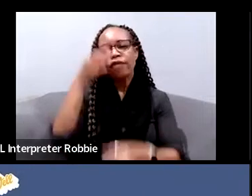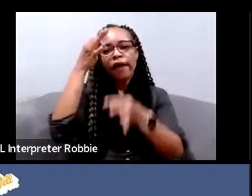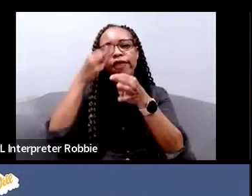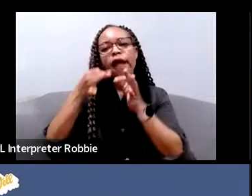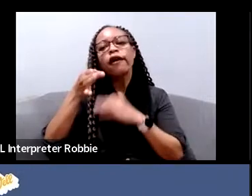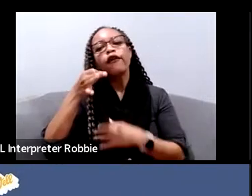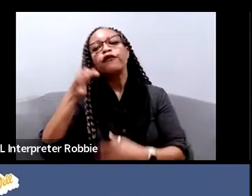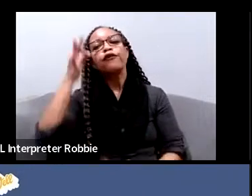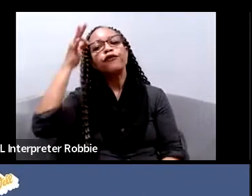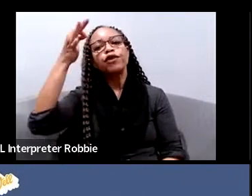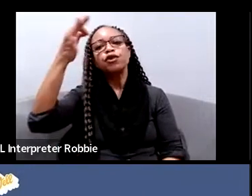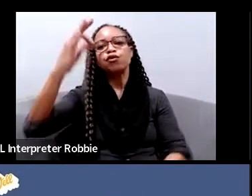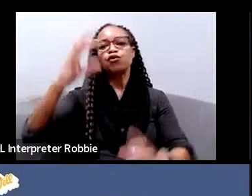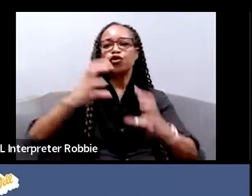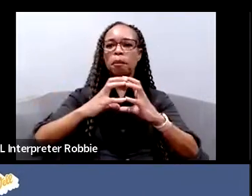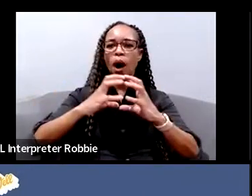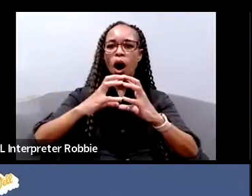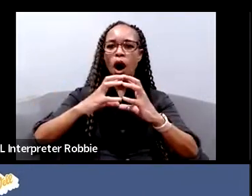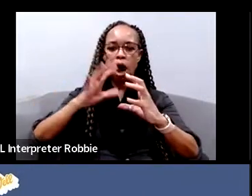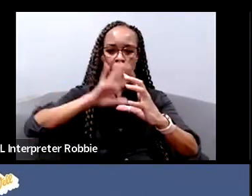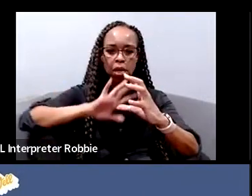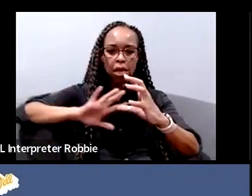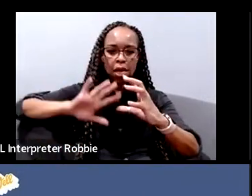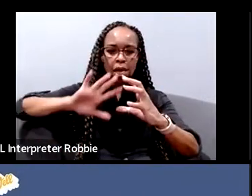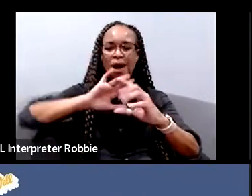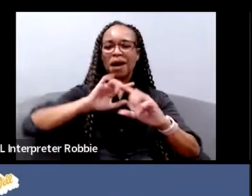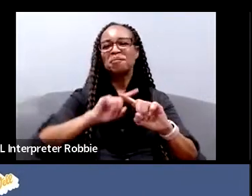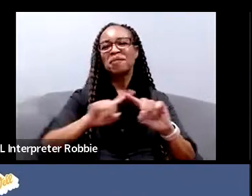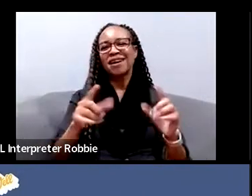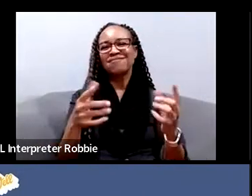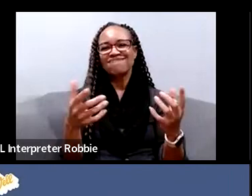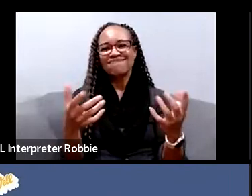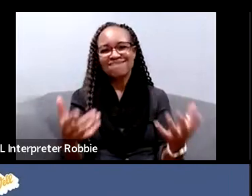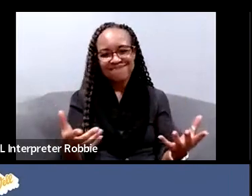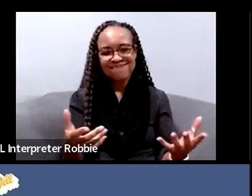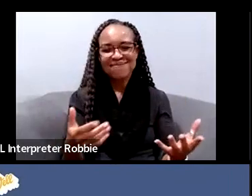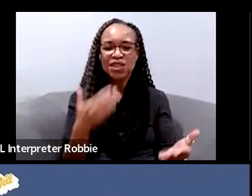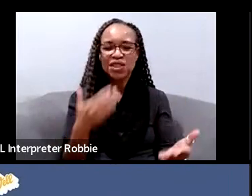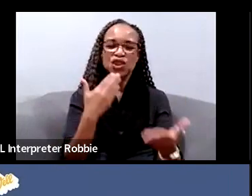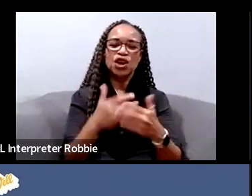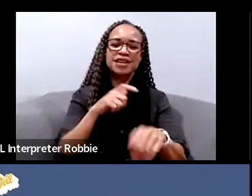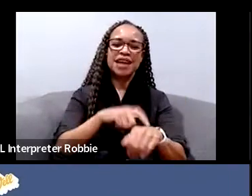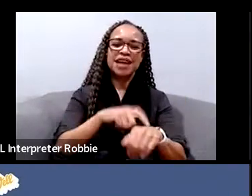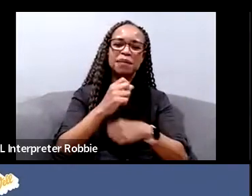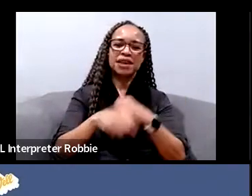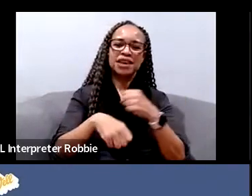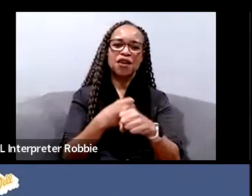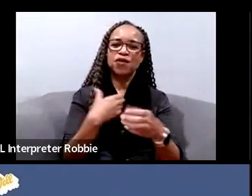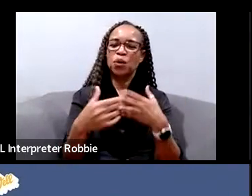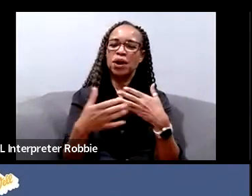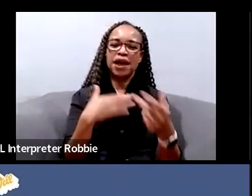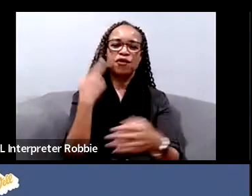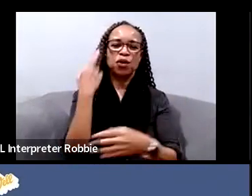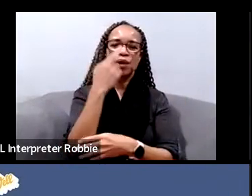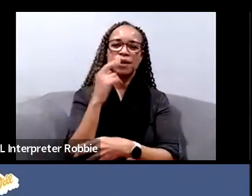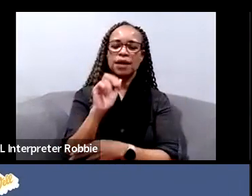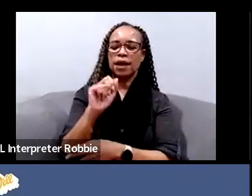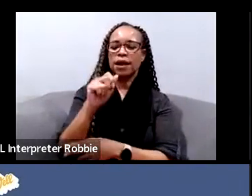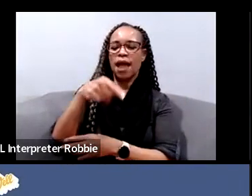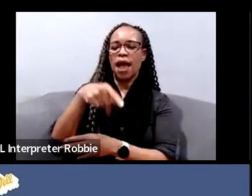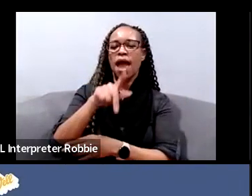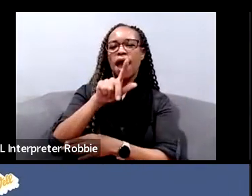think, like, this seems to be our good time of year for whatever reason, the past few years, this April